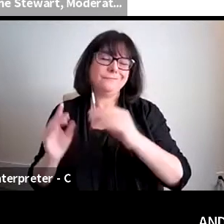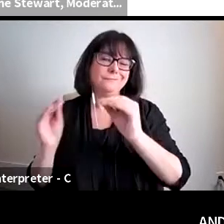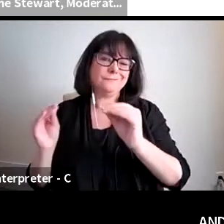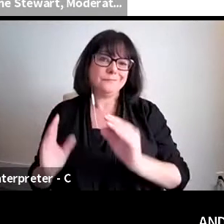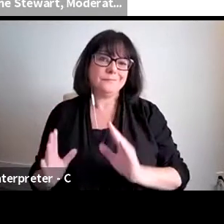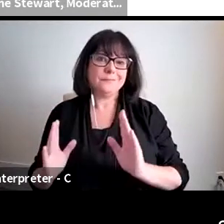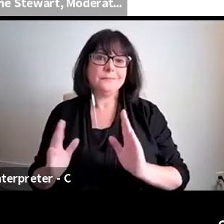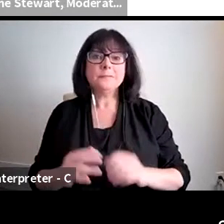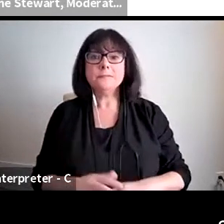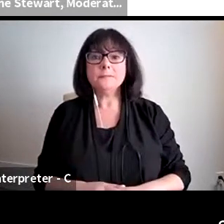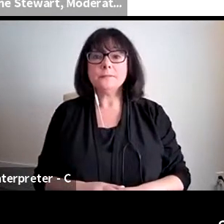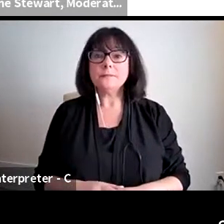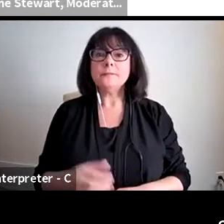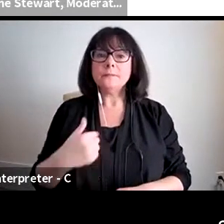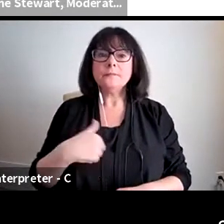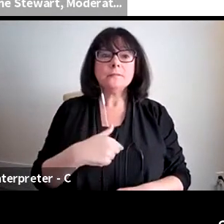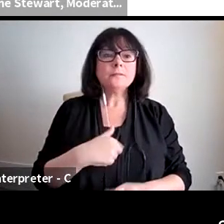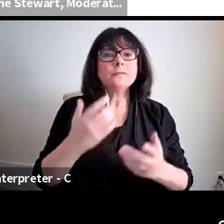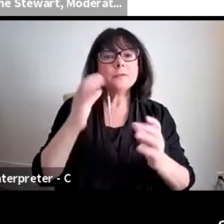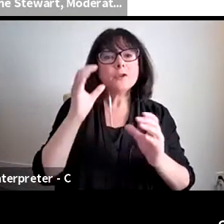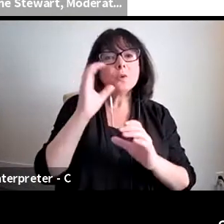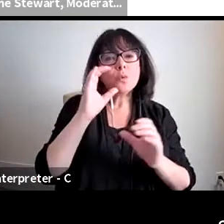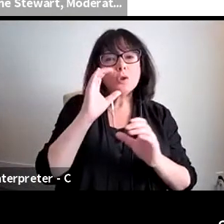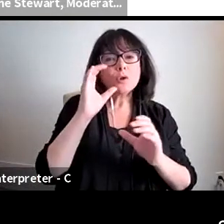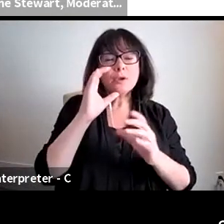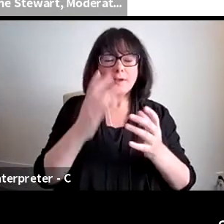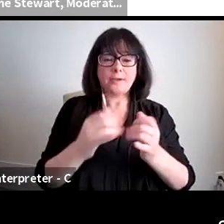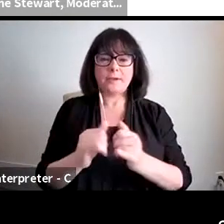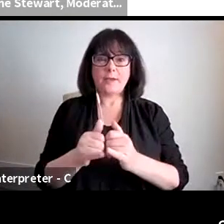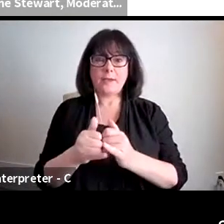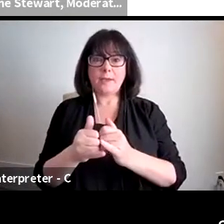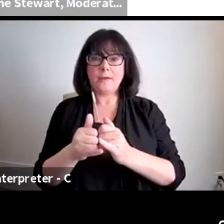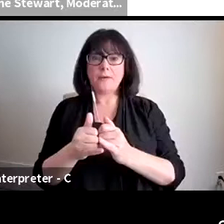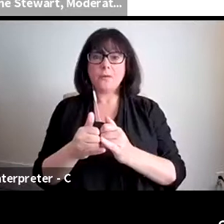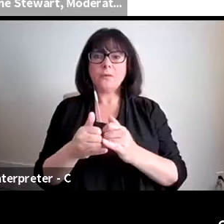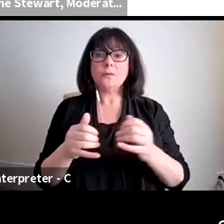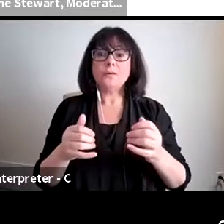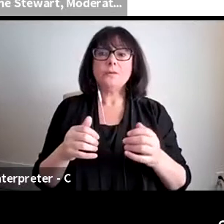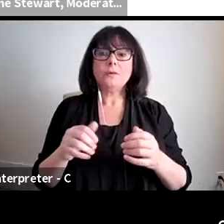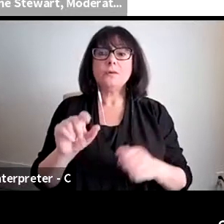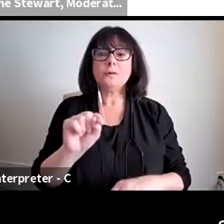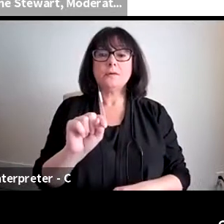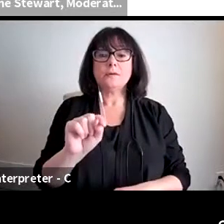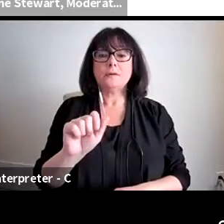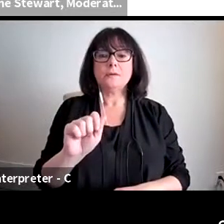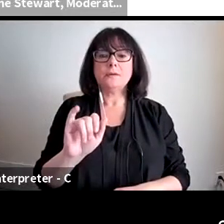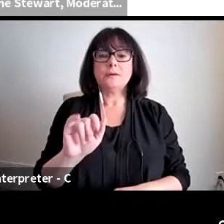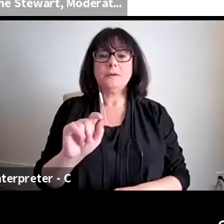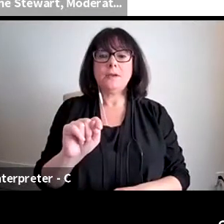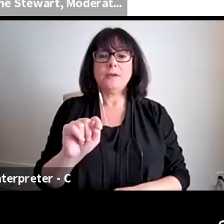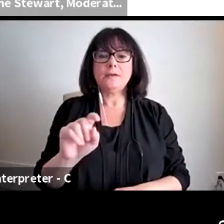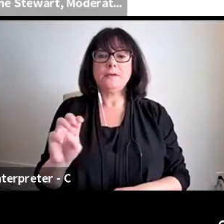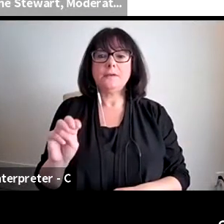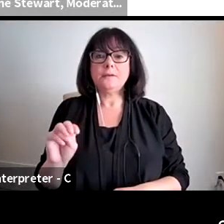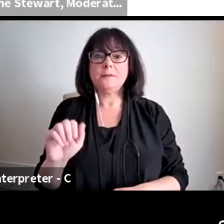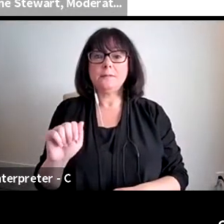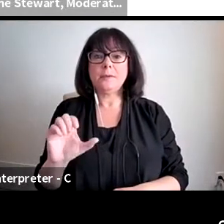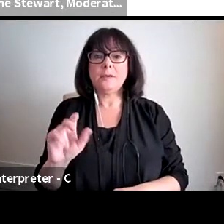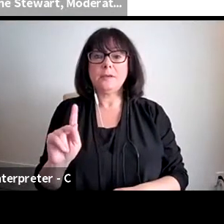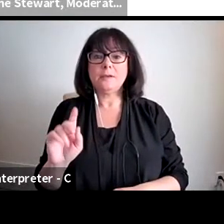looking for how we might be able to open Tate McKenzie and offer some